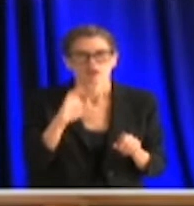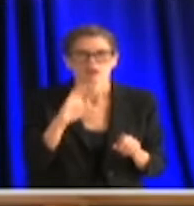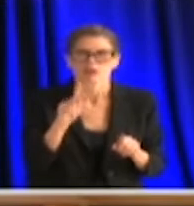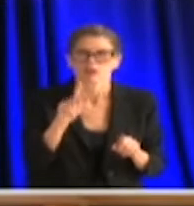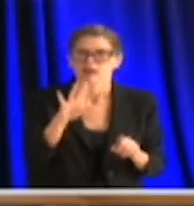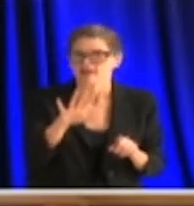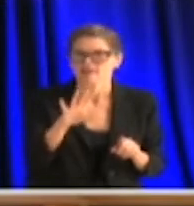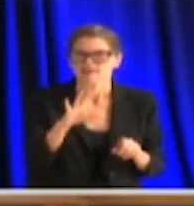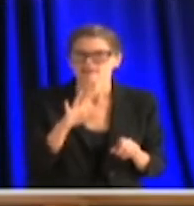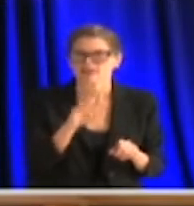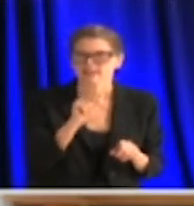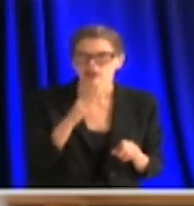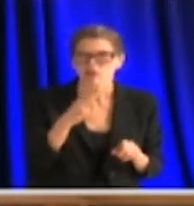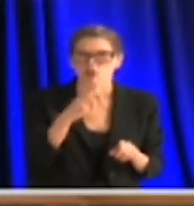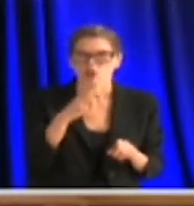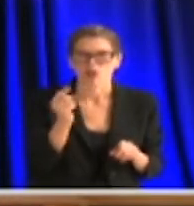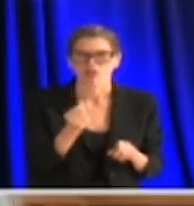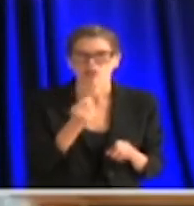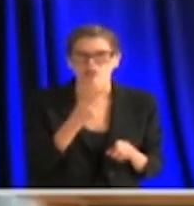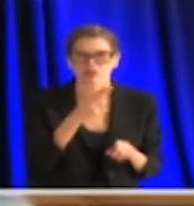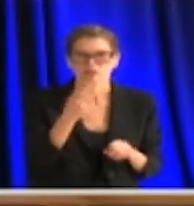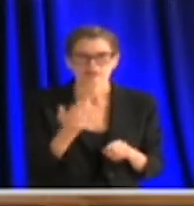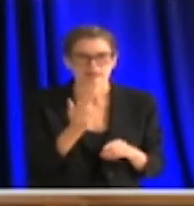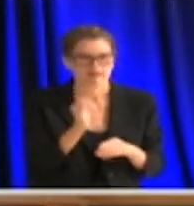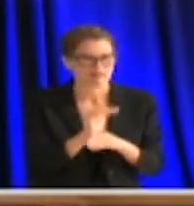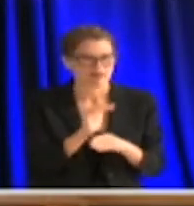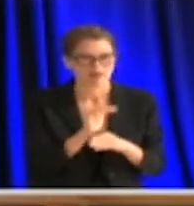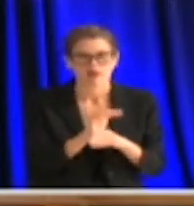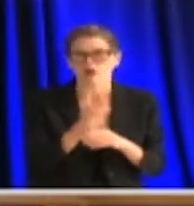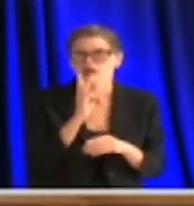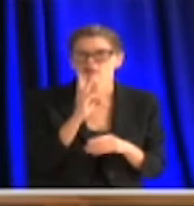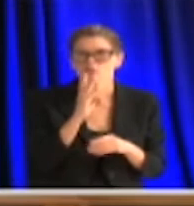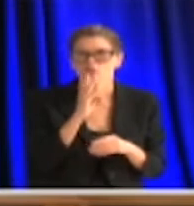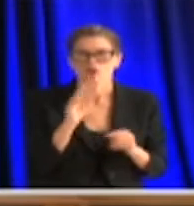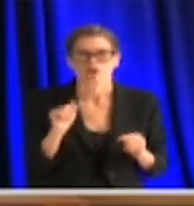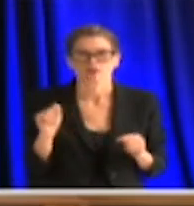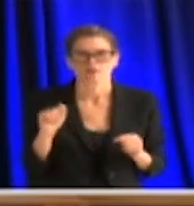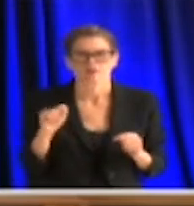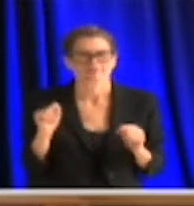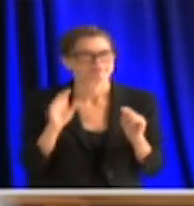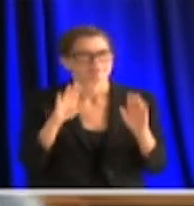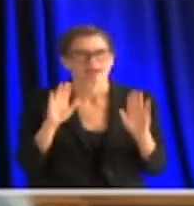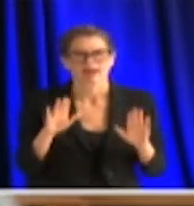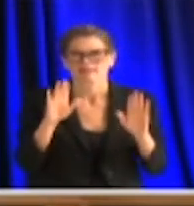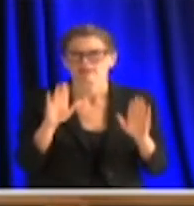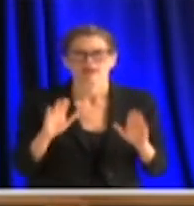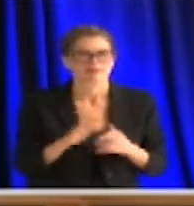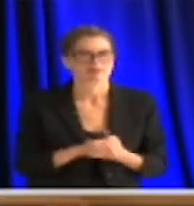this past Thursday night on water and sewer in DeKalb. It was an